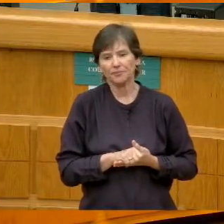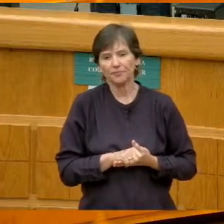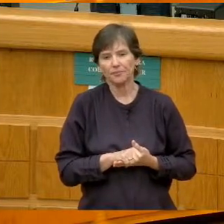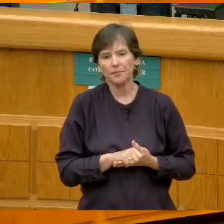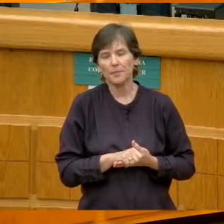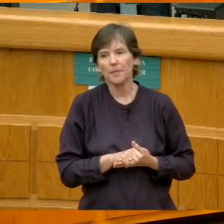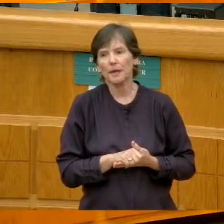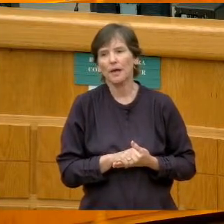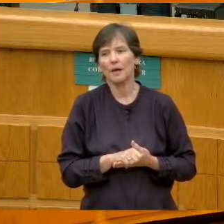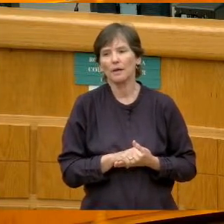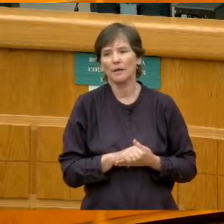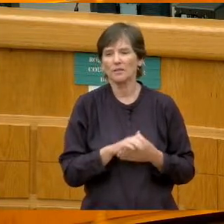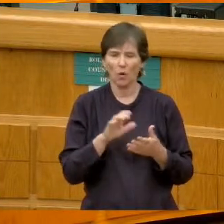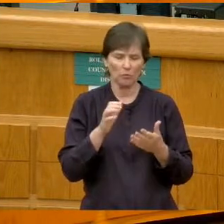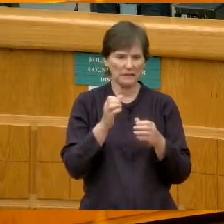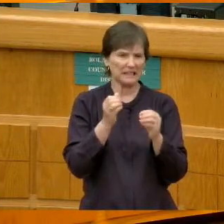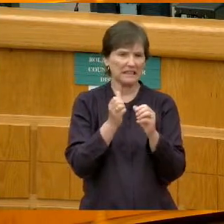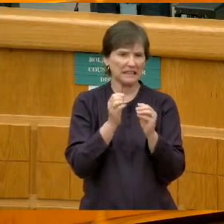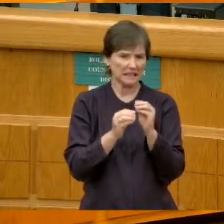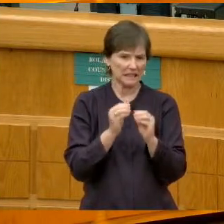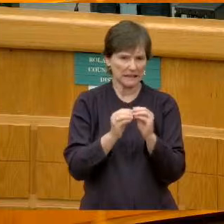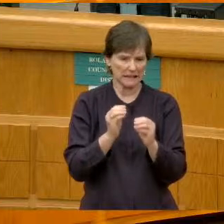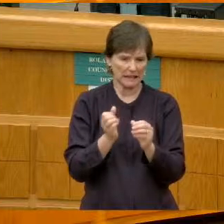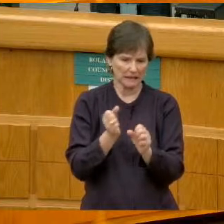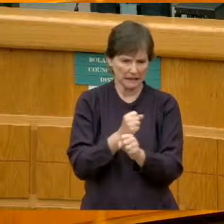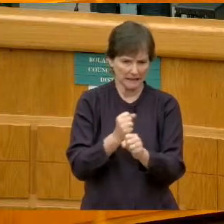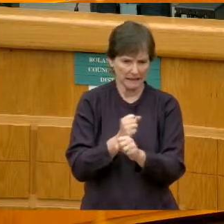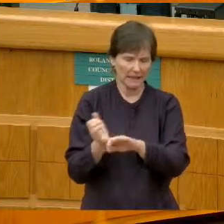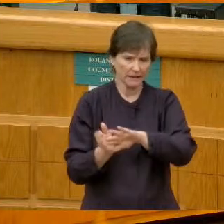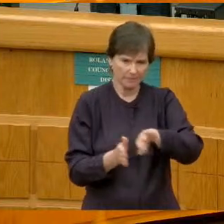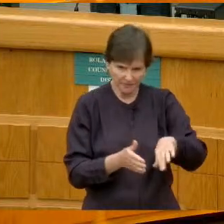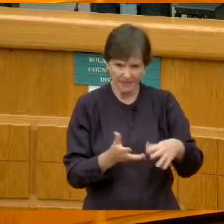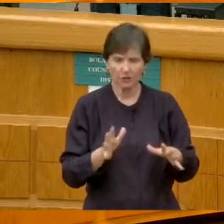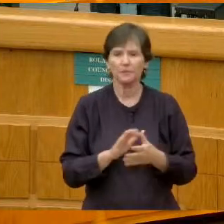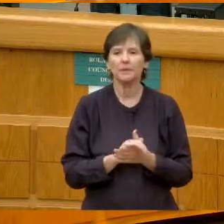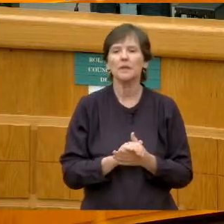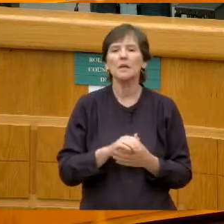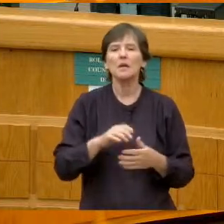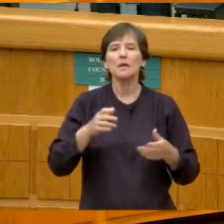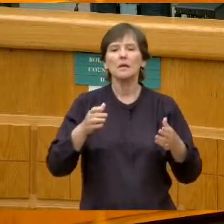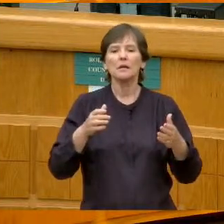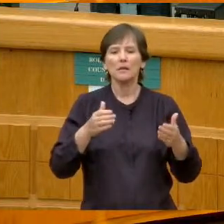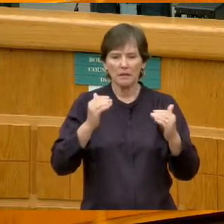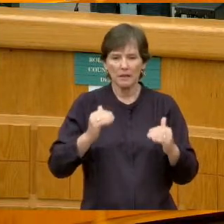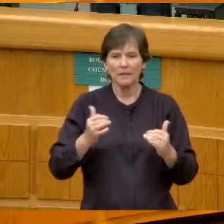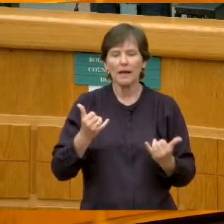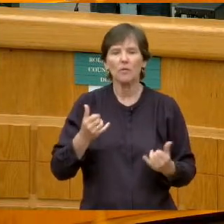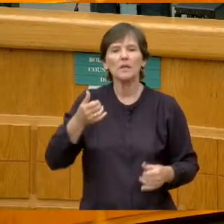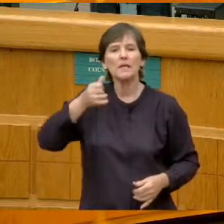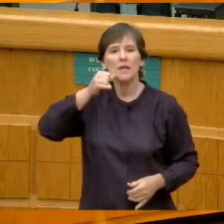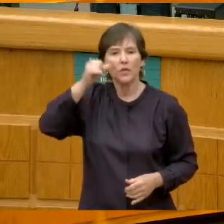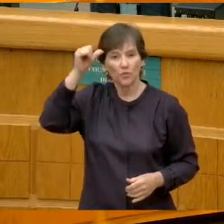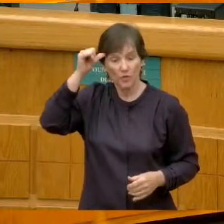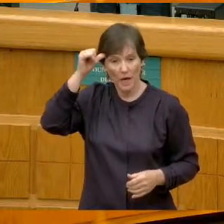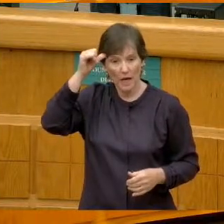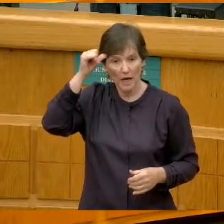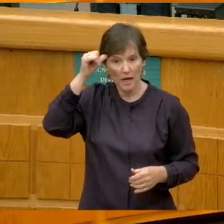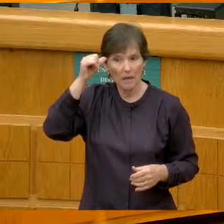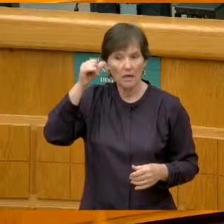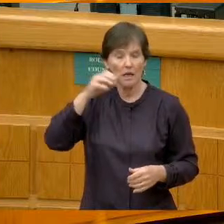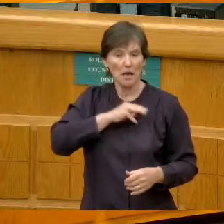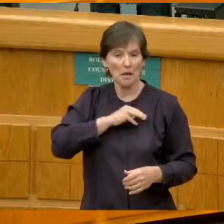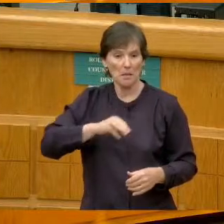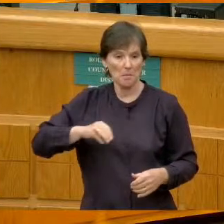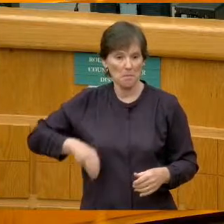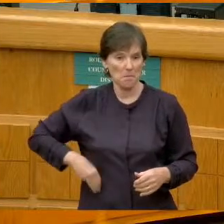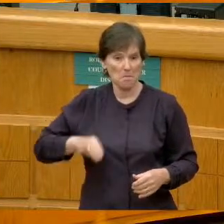Okay, so that concludes the statistics. Now, yesterday, the judge and the mayor imposed